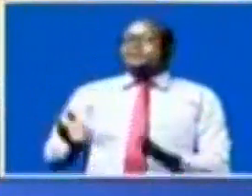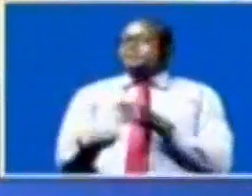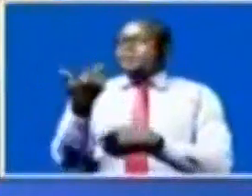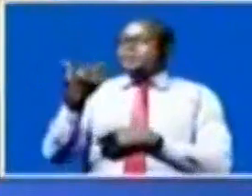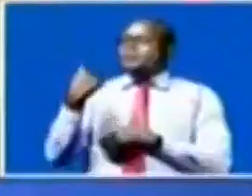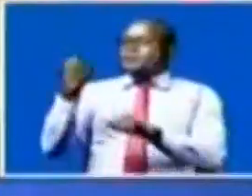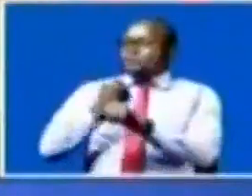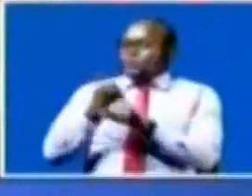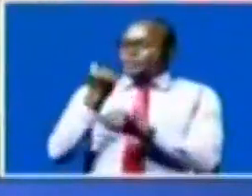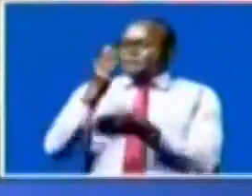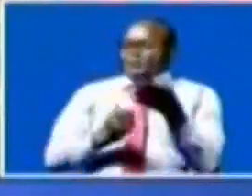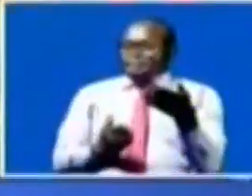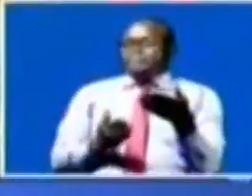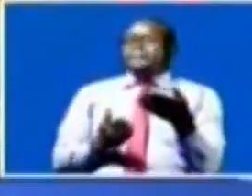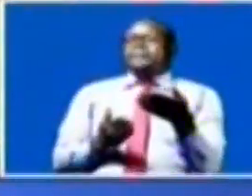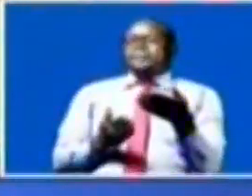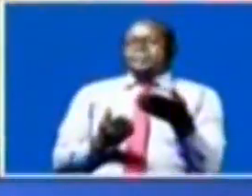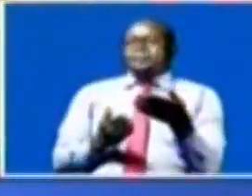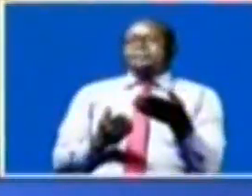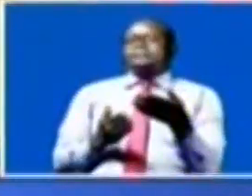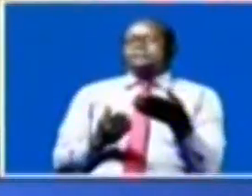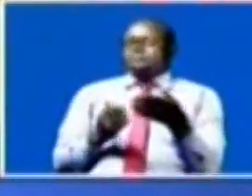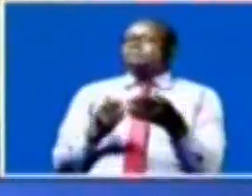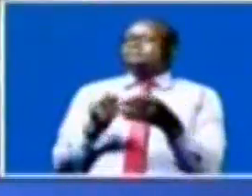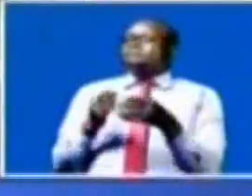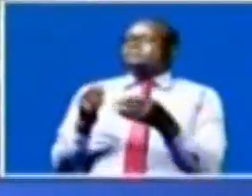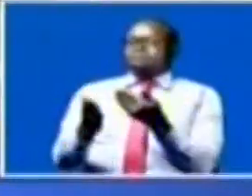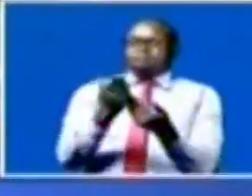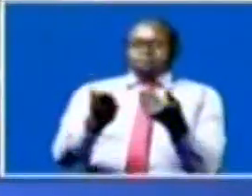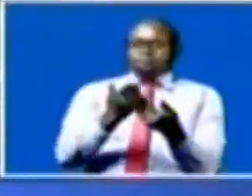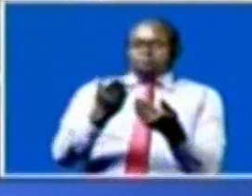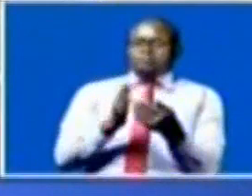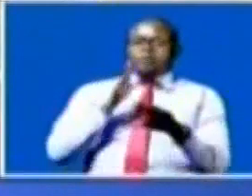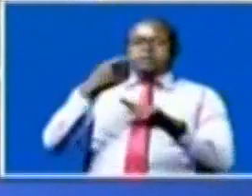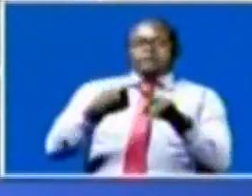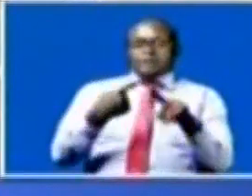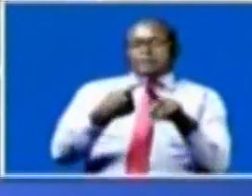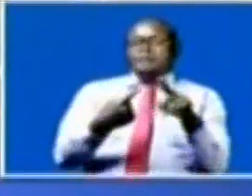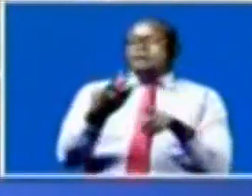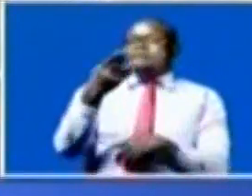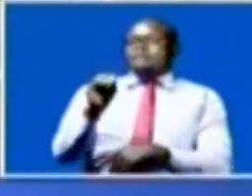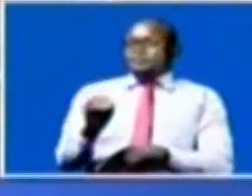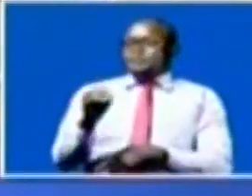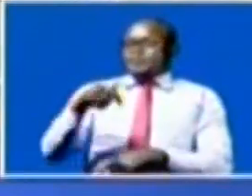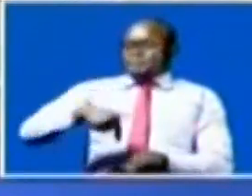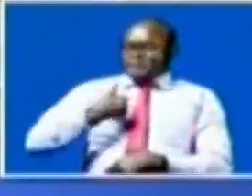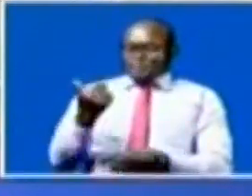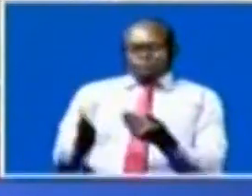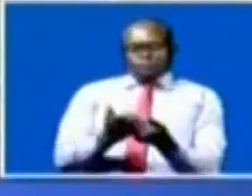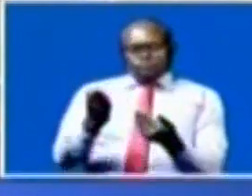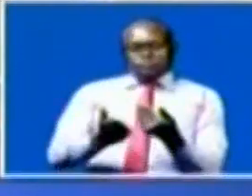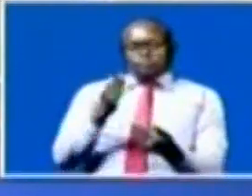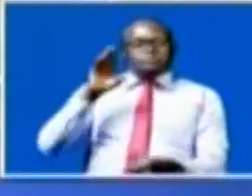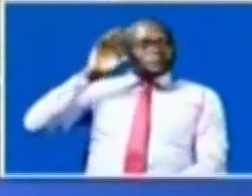was performing some basic animal husbandry on his flock. Miaka kama 40 nimekuwa tu nikifuga